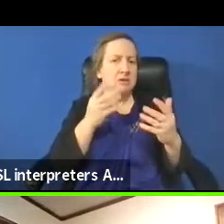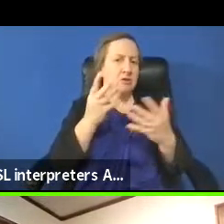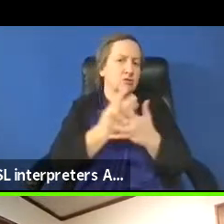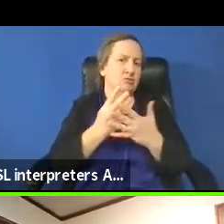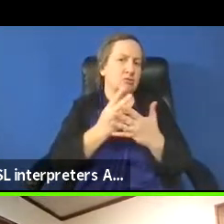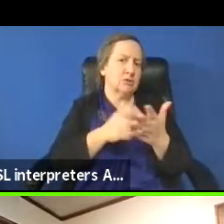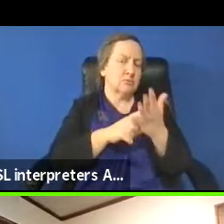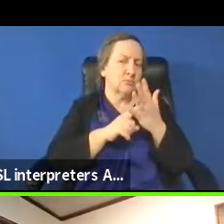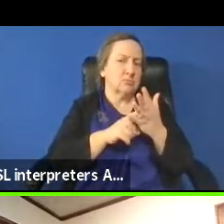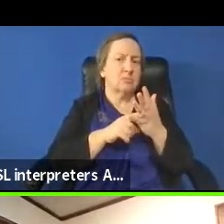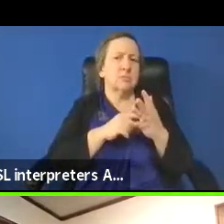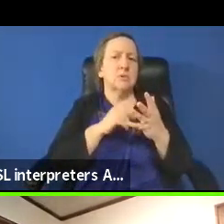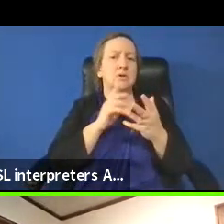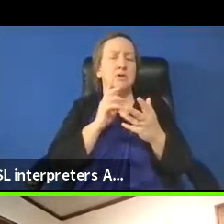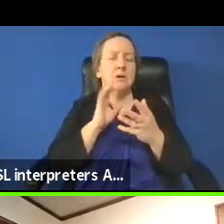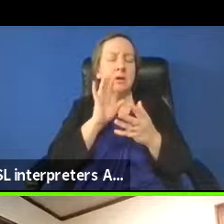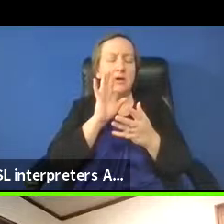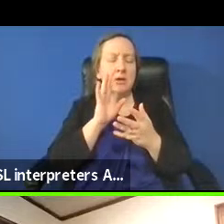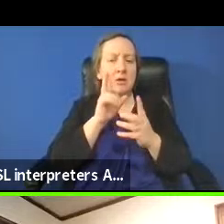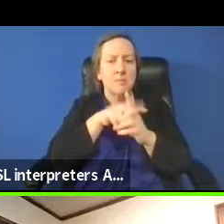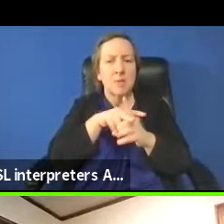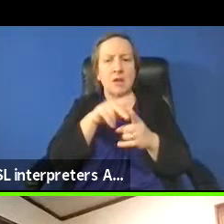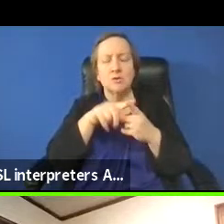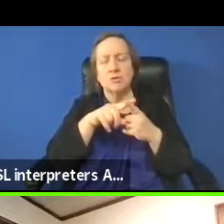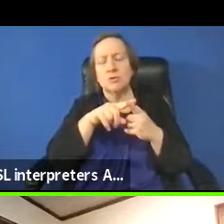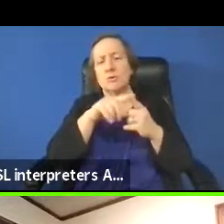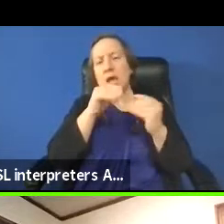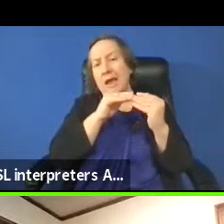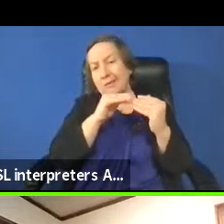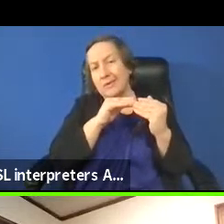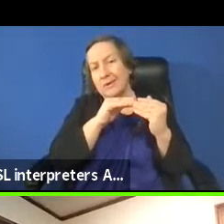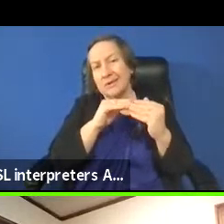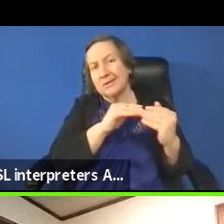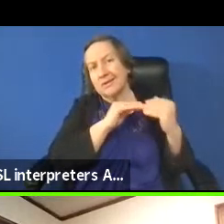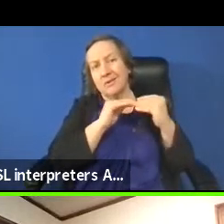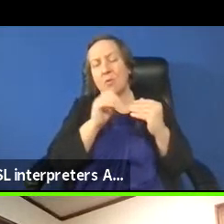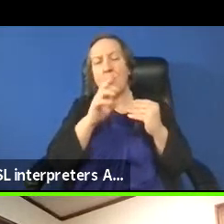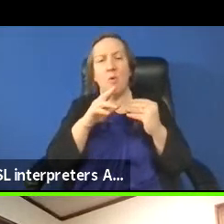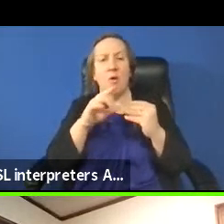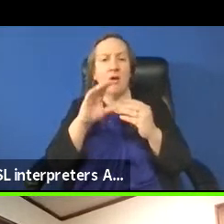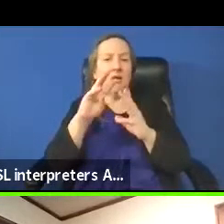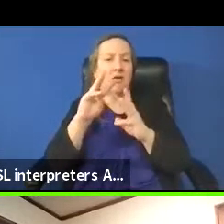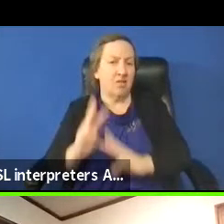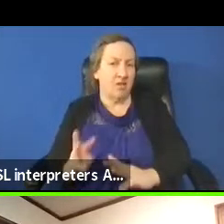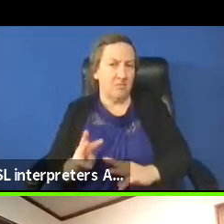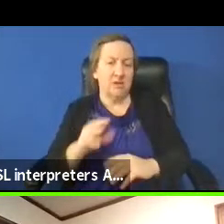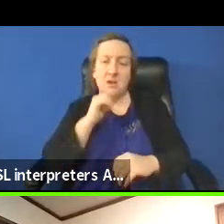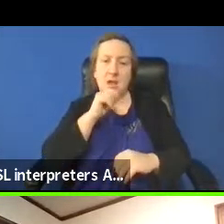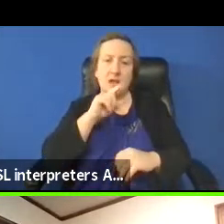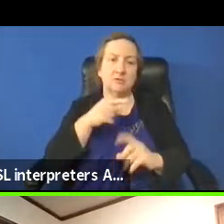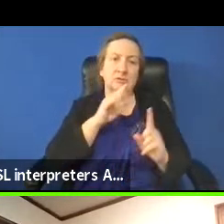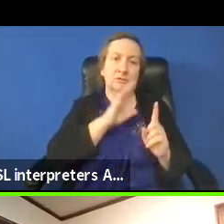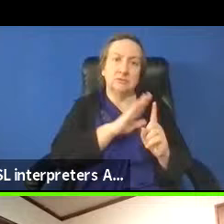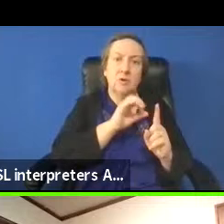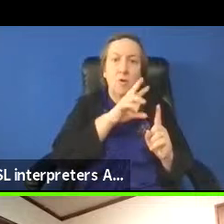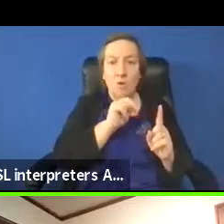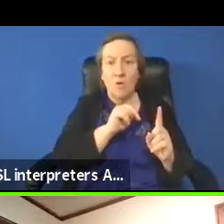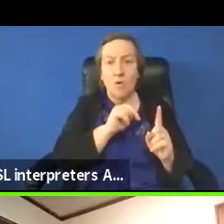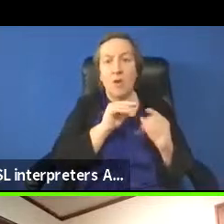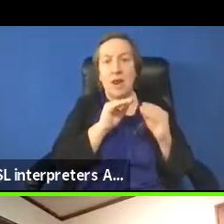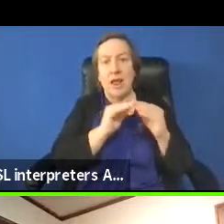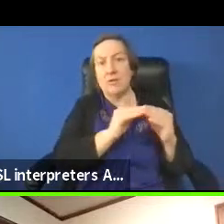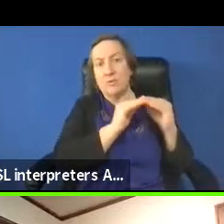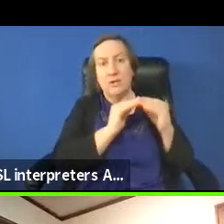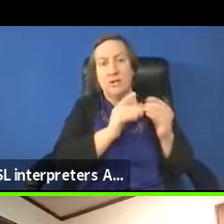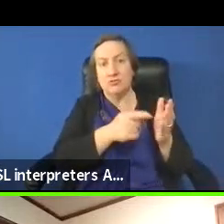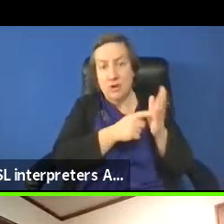also relevant to equity and or climate. So it's not only its own equity criteria, it's really